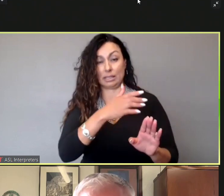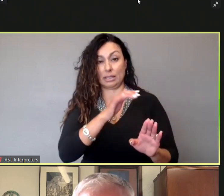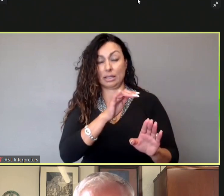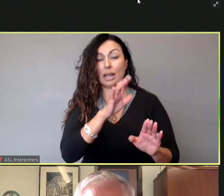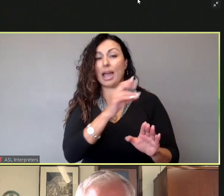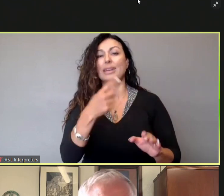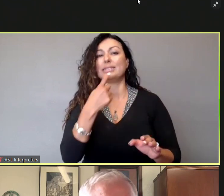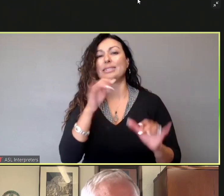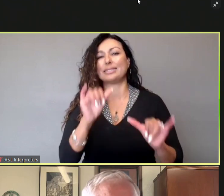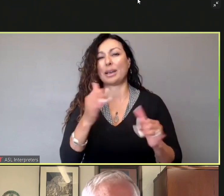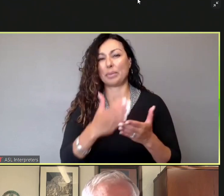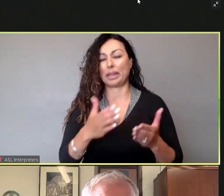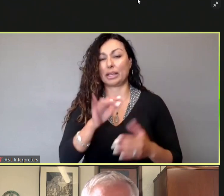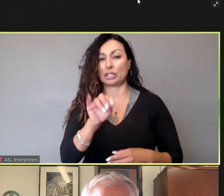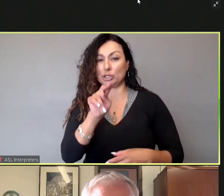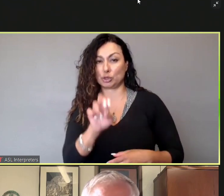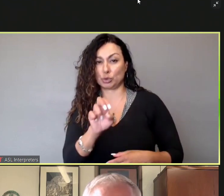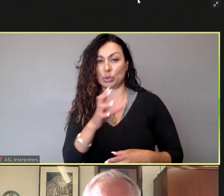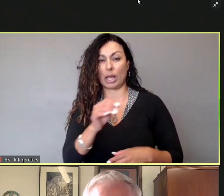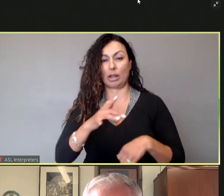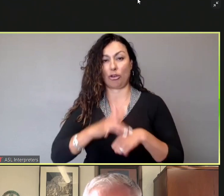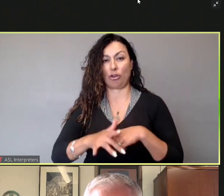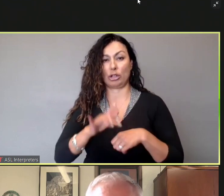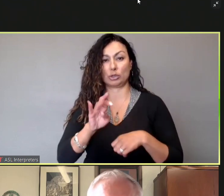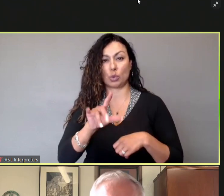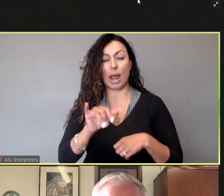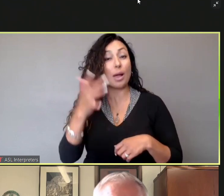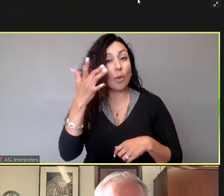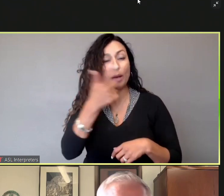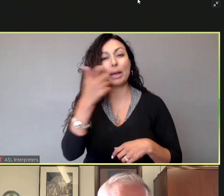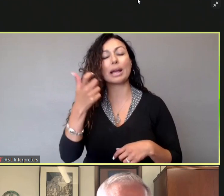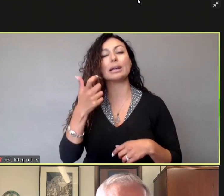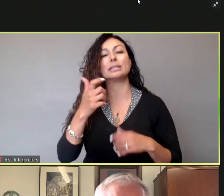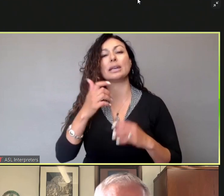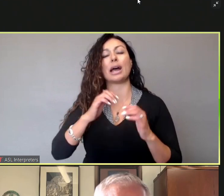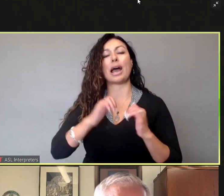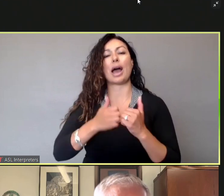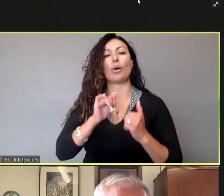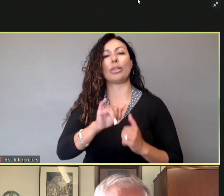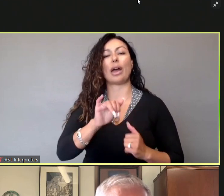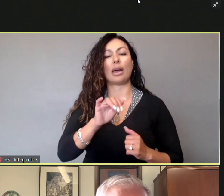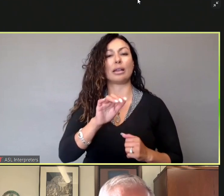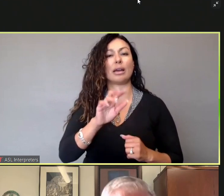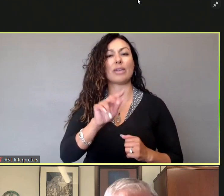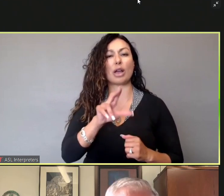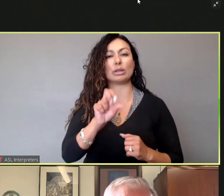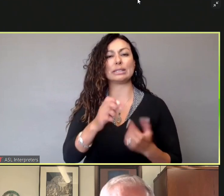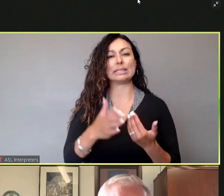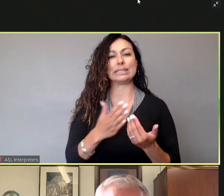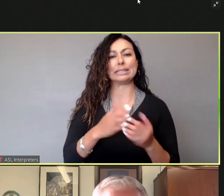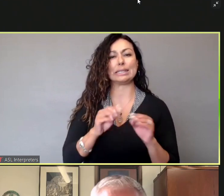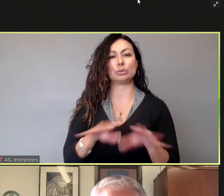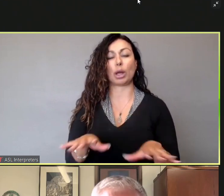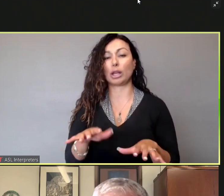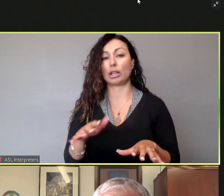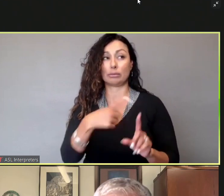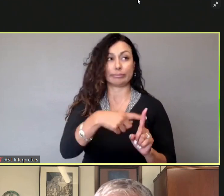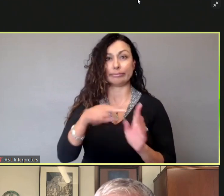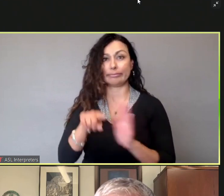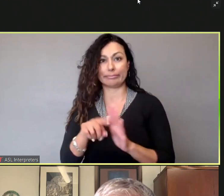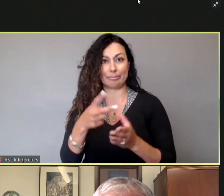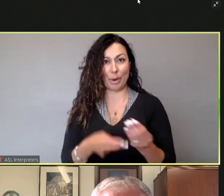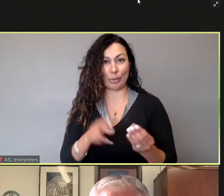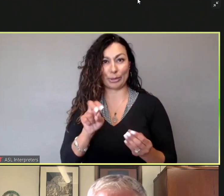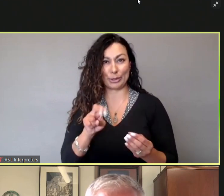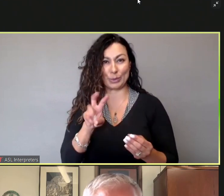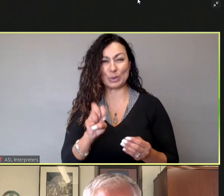in June and early July, and that's due to the ease at which the virus spreads. So bad news and good news, but exactly what